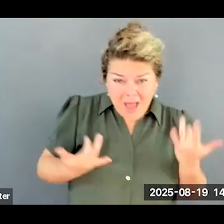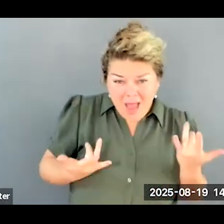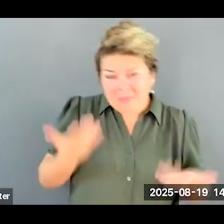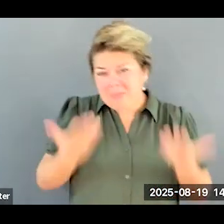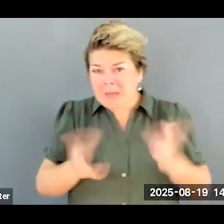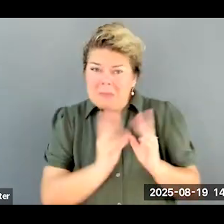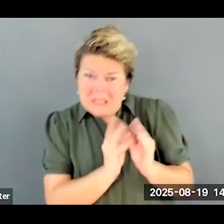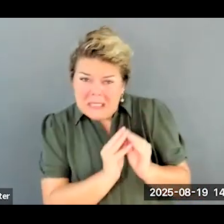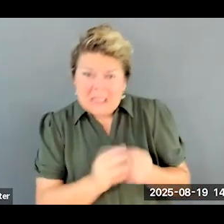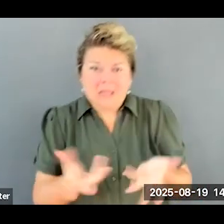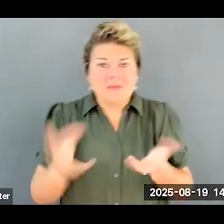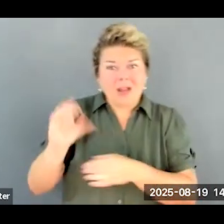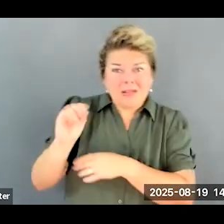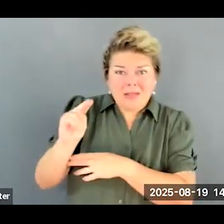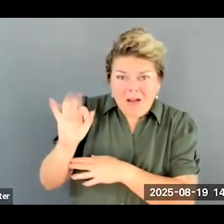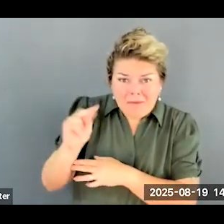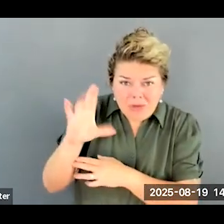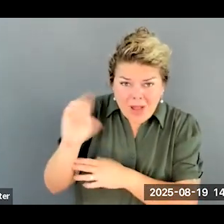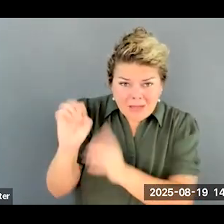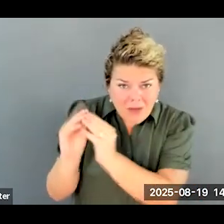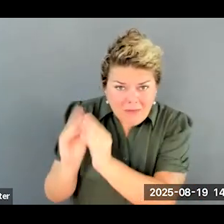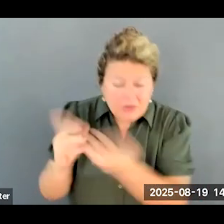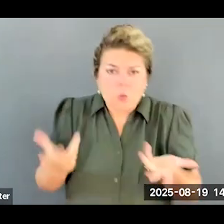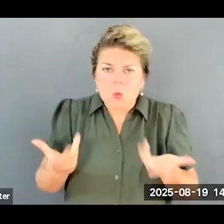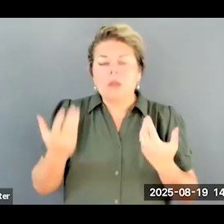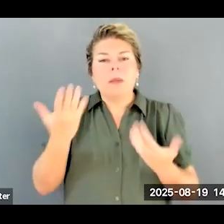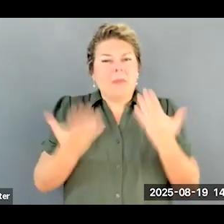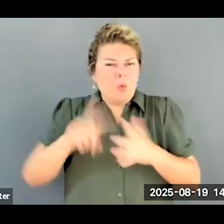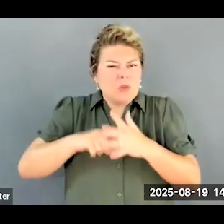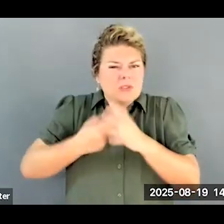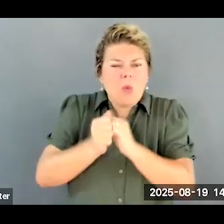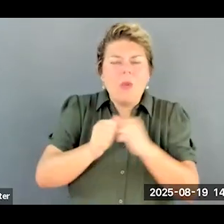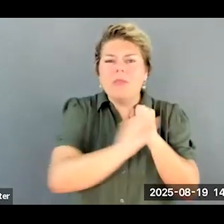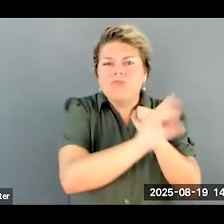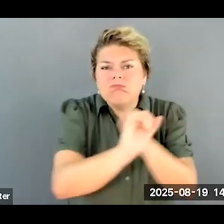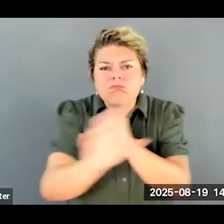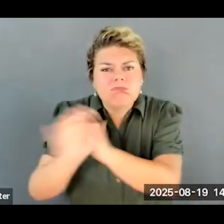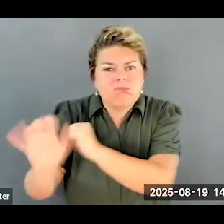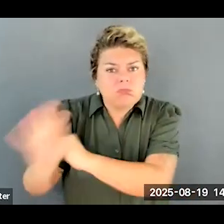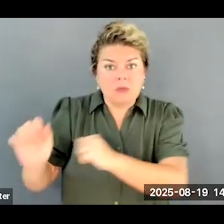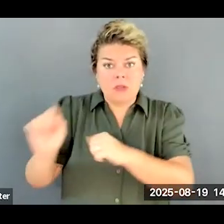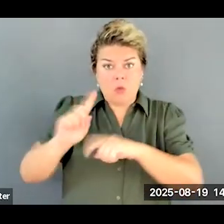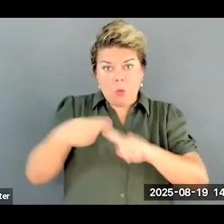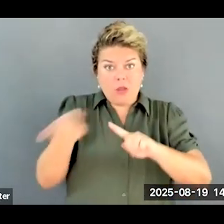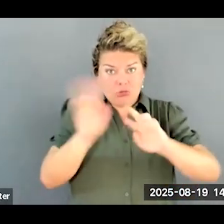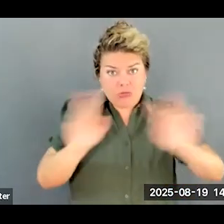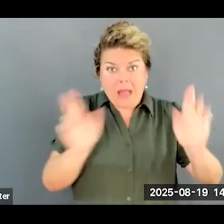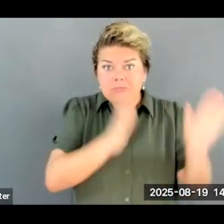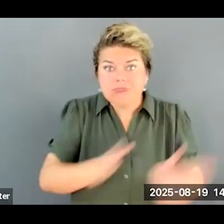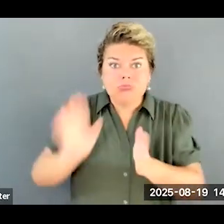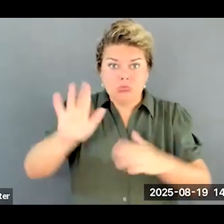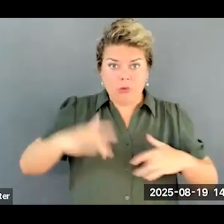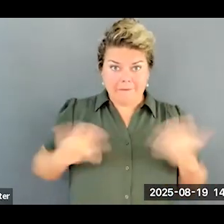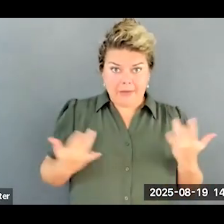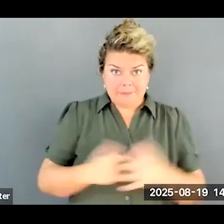or a conference, you'll likely begin with forms of marketing and advertising when preparing for your event.